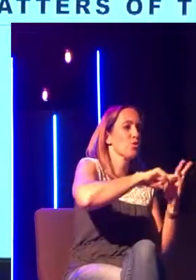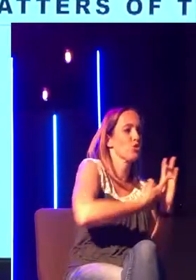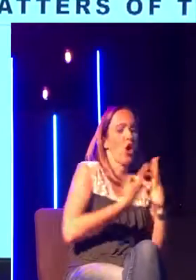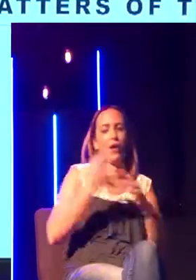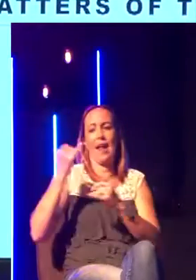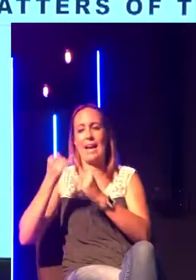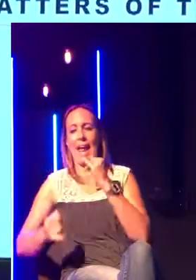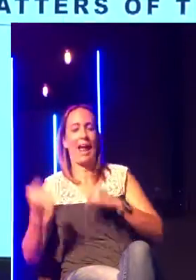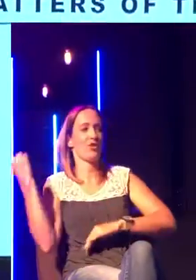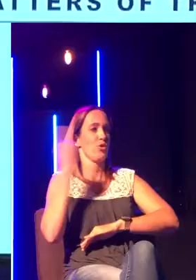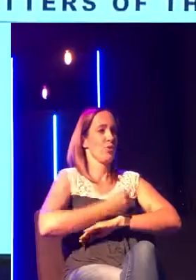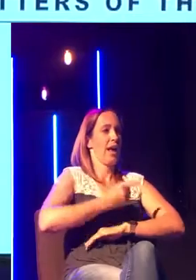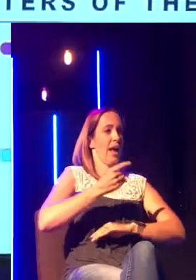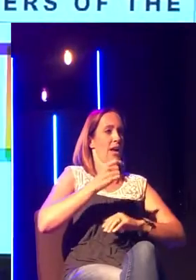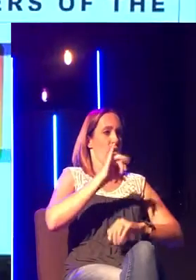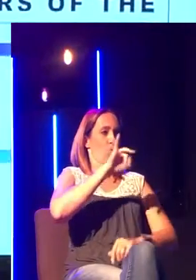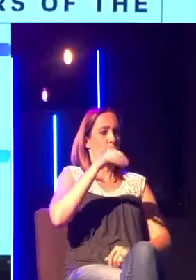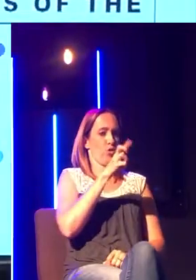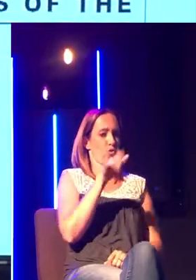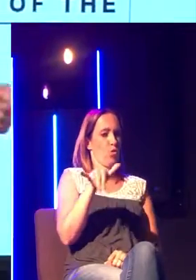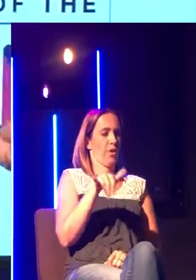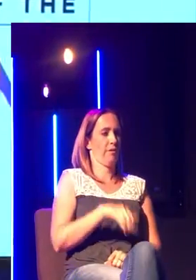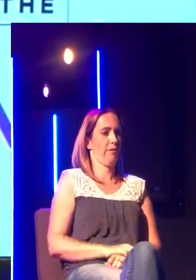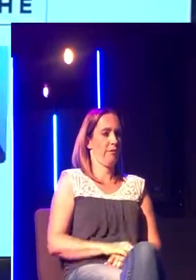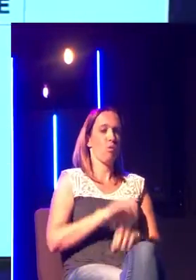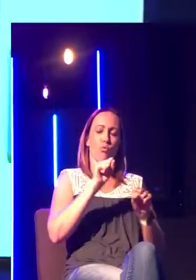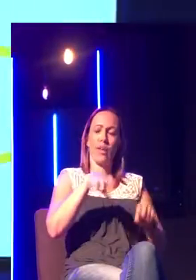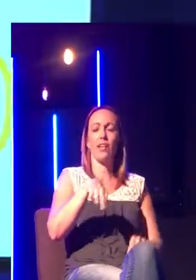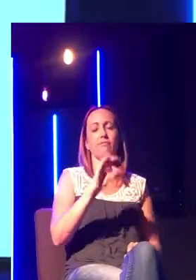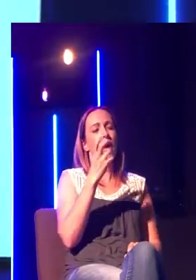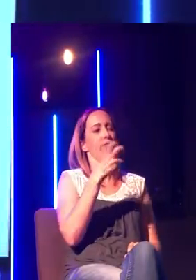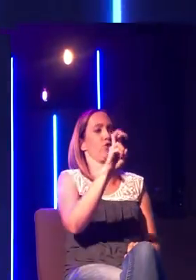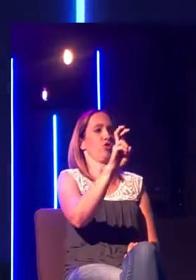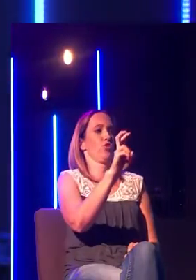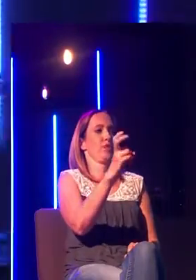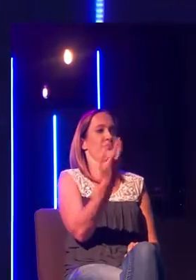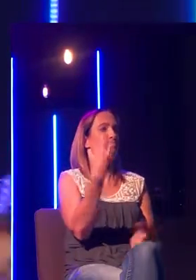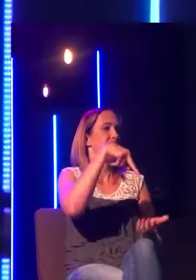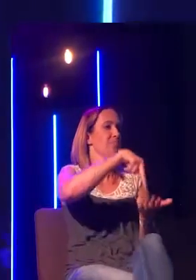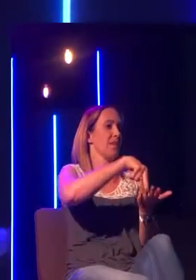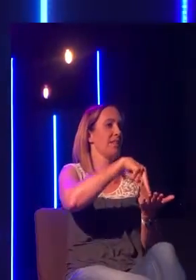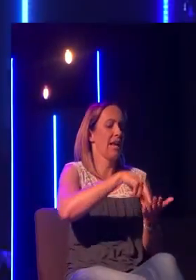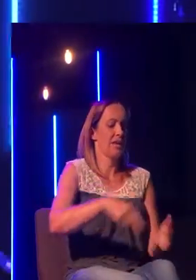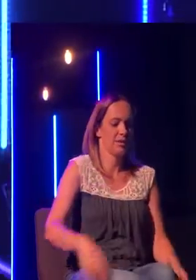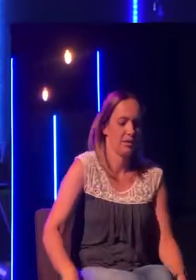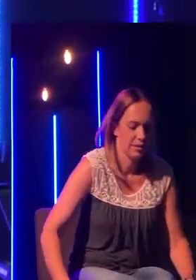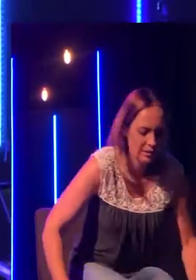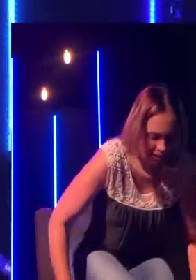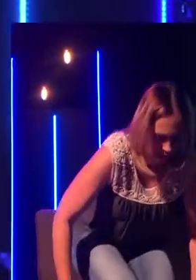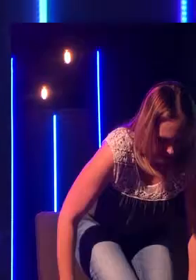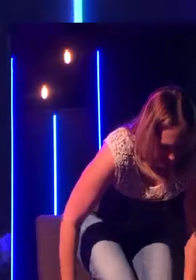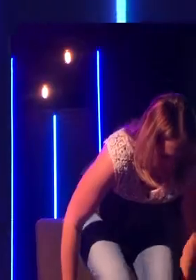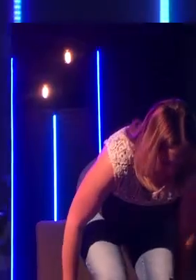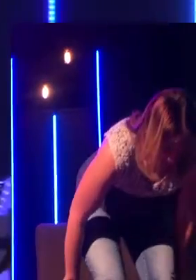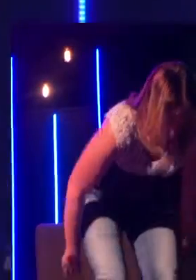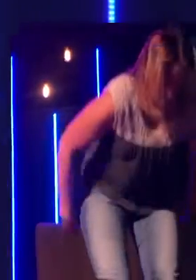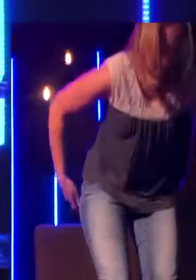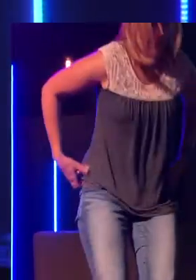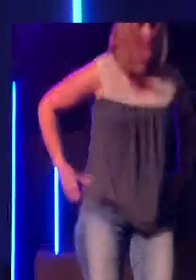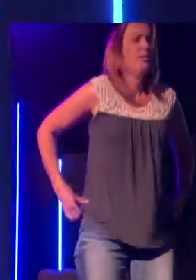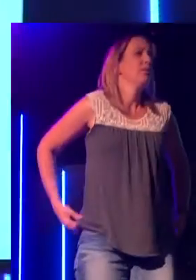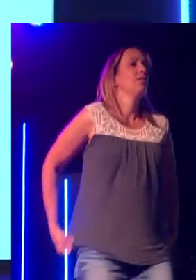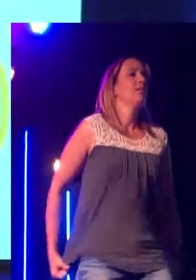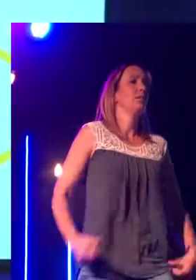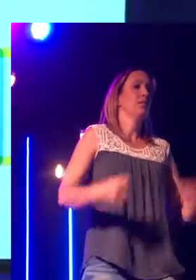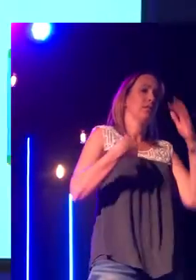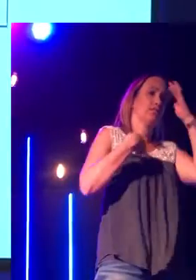joy. There is joy that can be found in your journey. Will you stand with me as we get ready to close? Will you stand? As you stand, will you